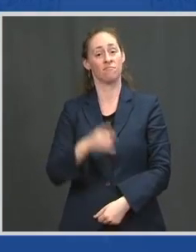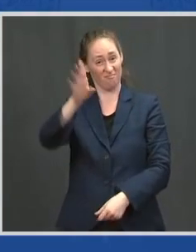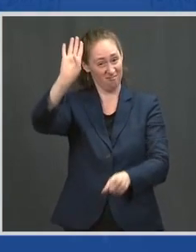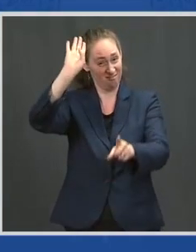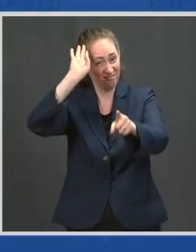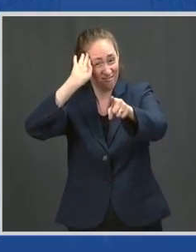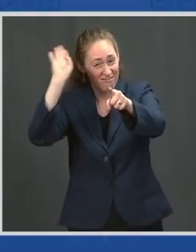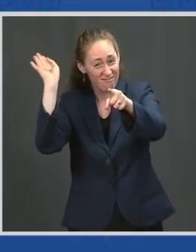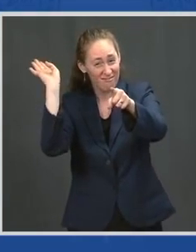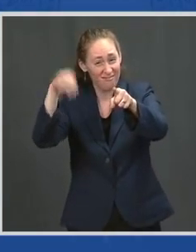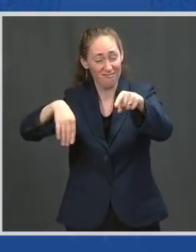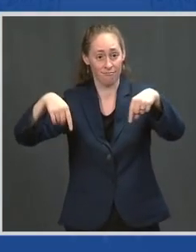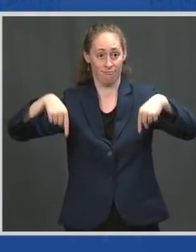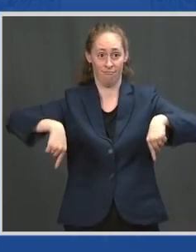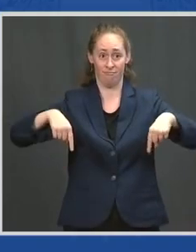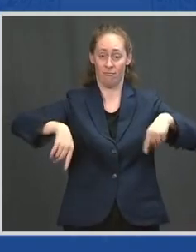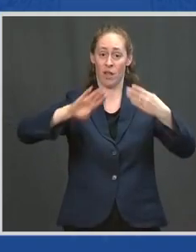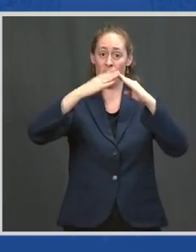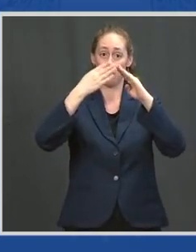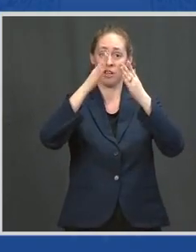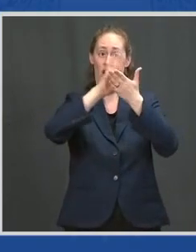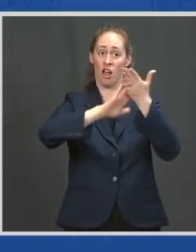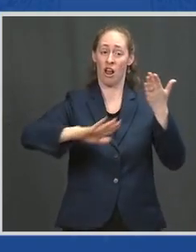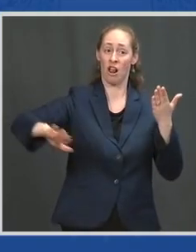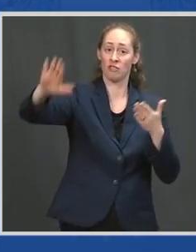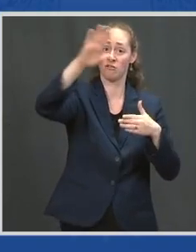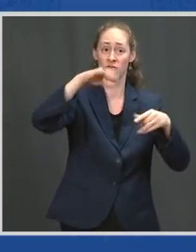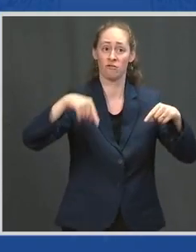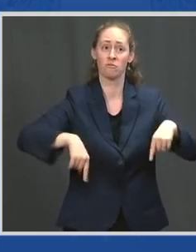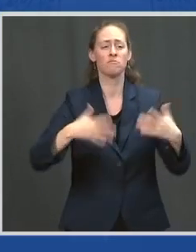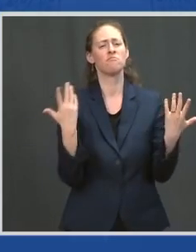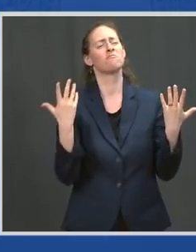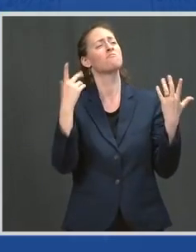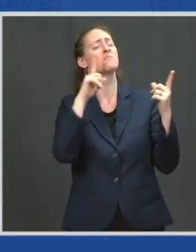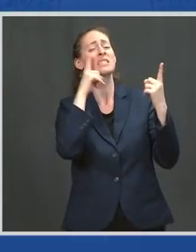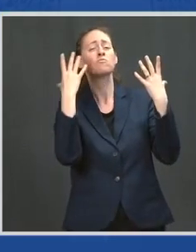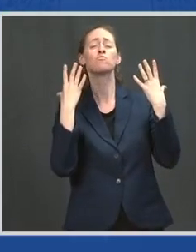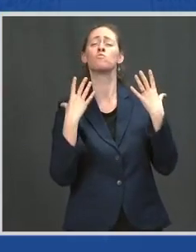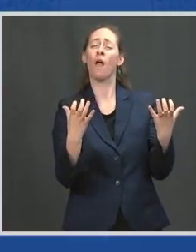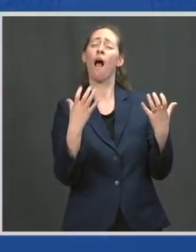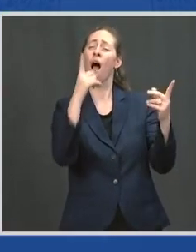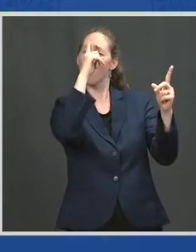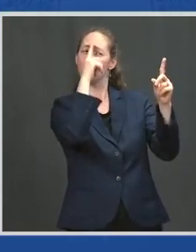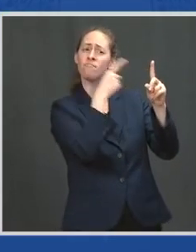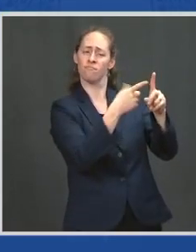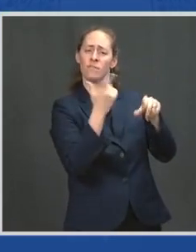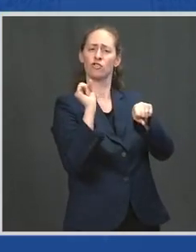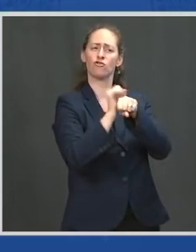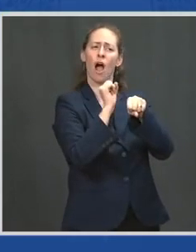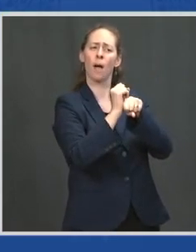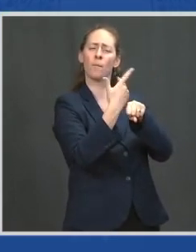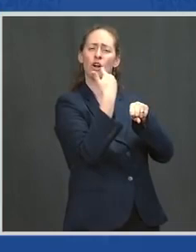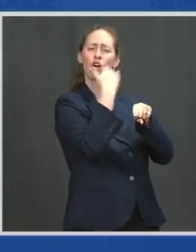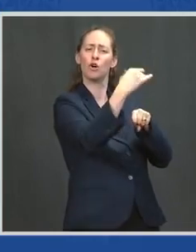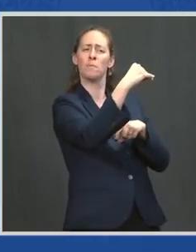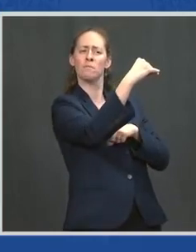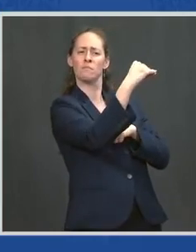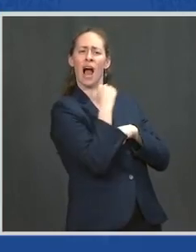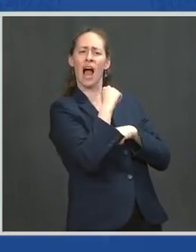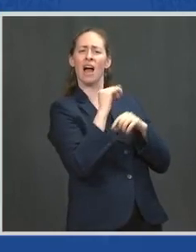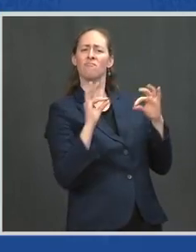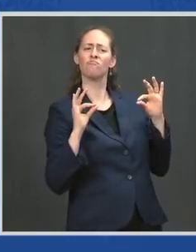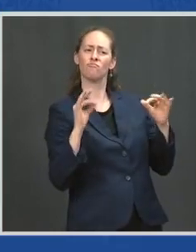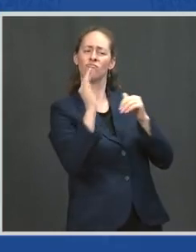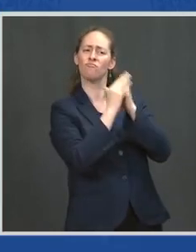it's all about good paying jobs. And Jaden has made the president's list and